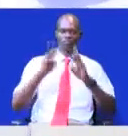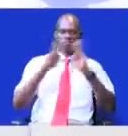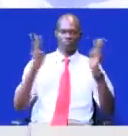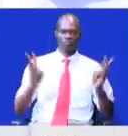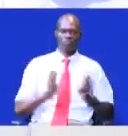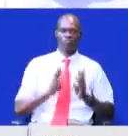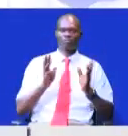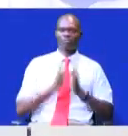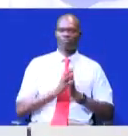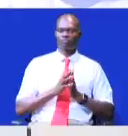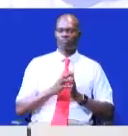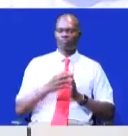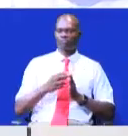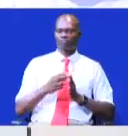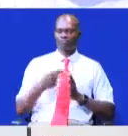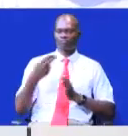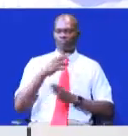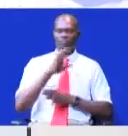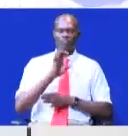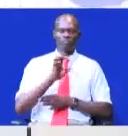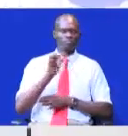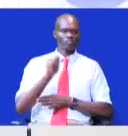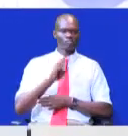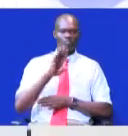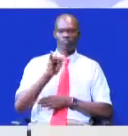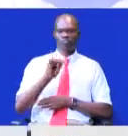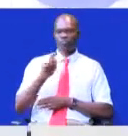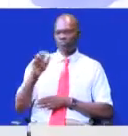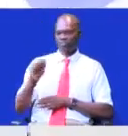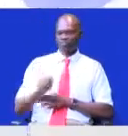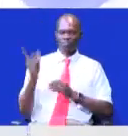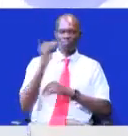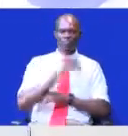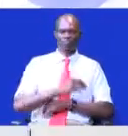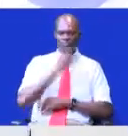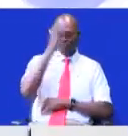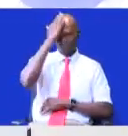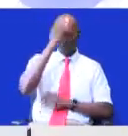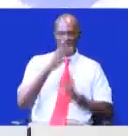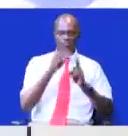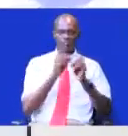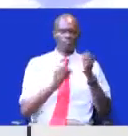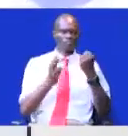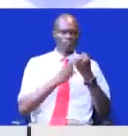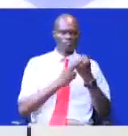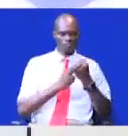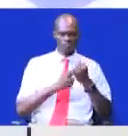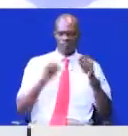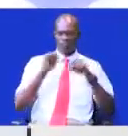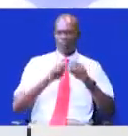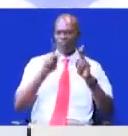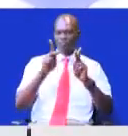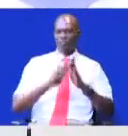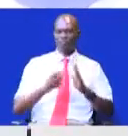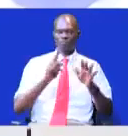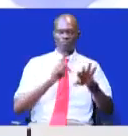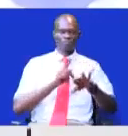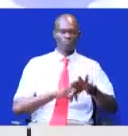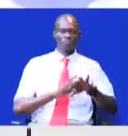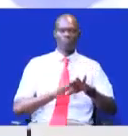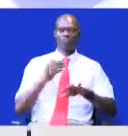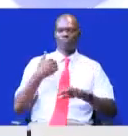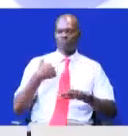Day that will be taking place on Monday 7th here in Kisumu. So whenever we have such an event, we